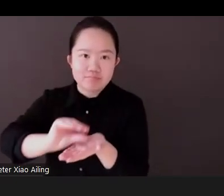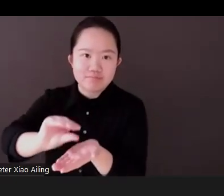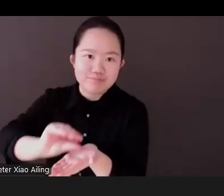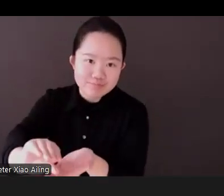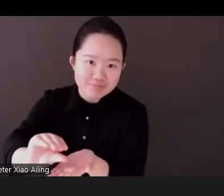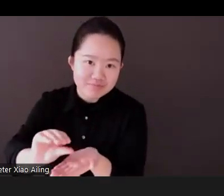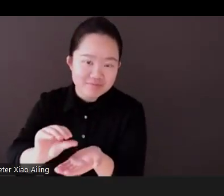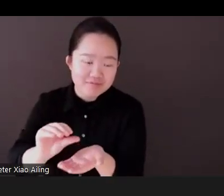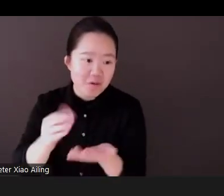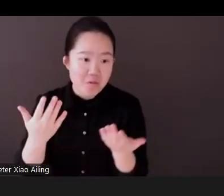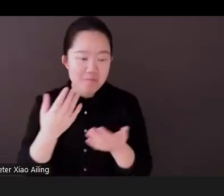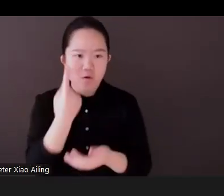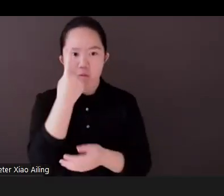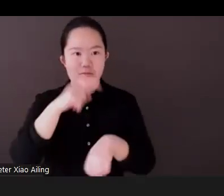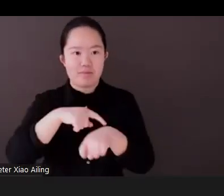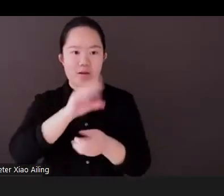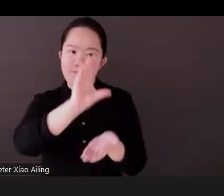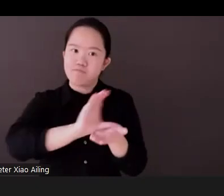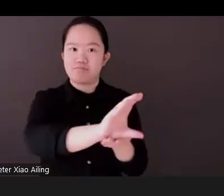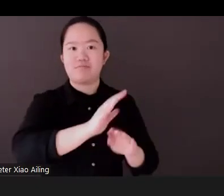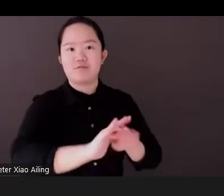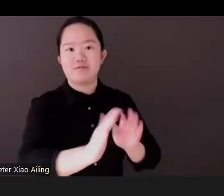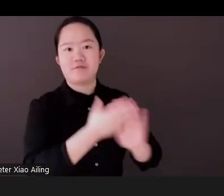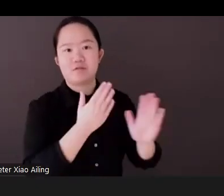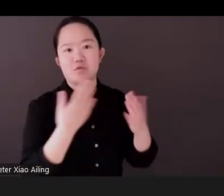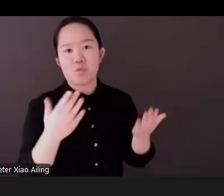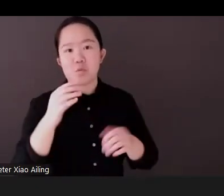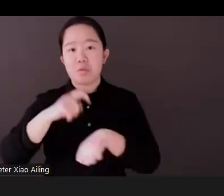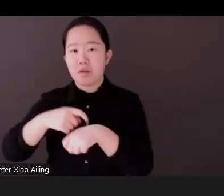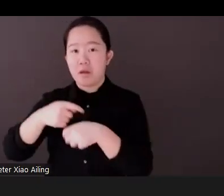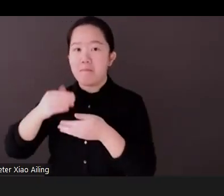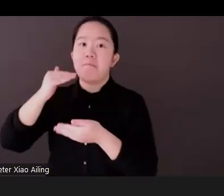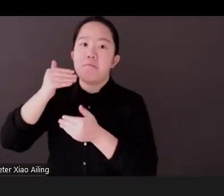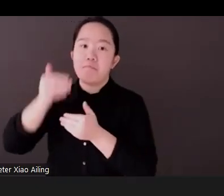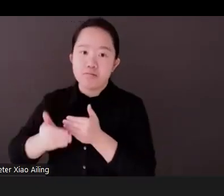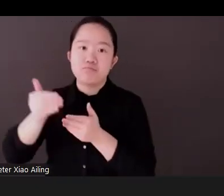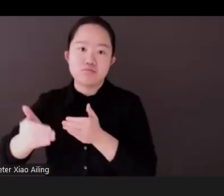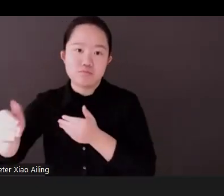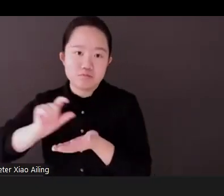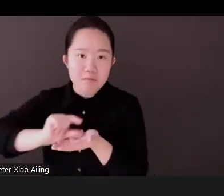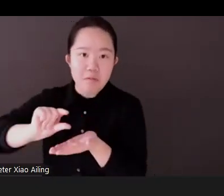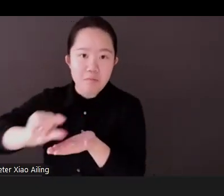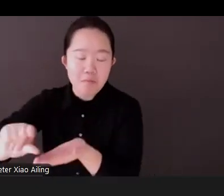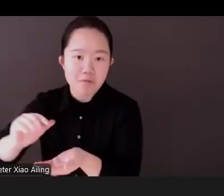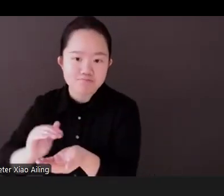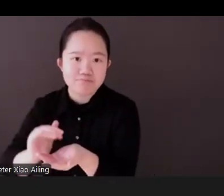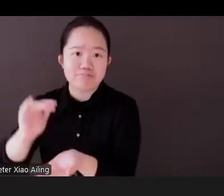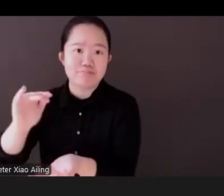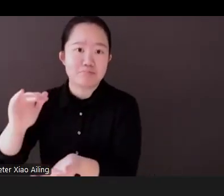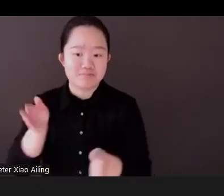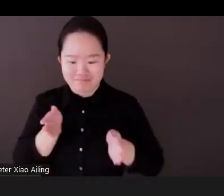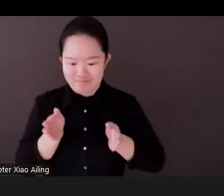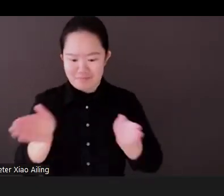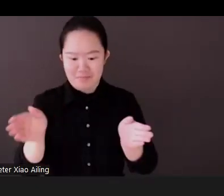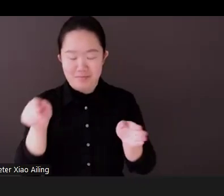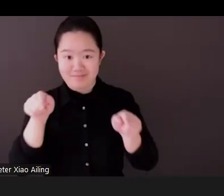You're the bravest one here. Sorry, in Norway, you have to fix all